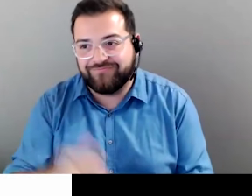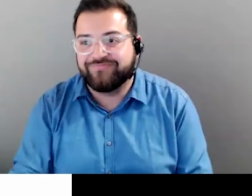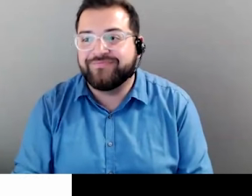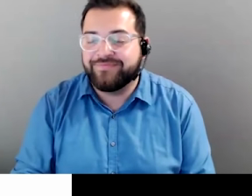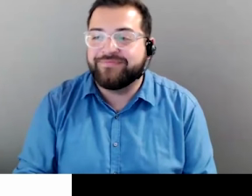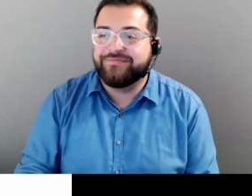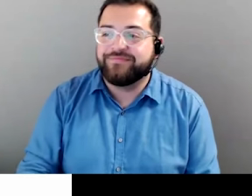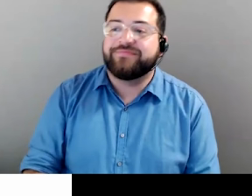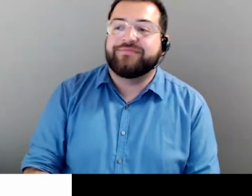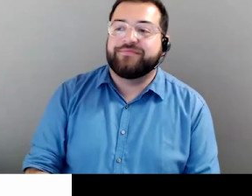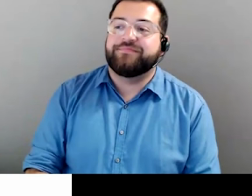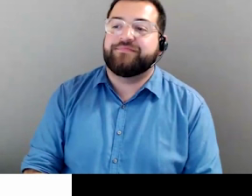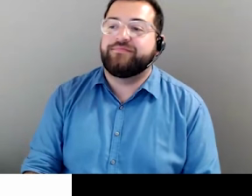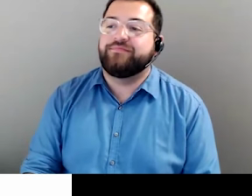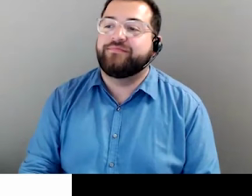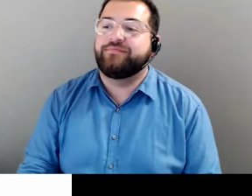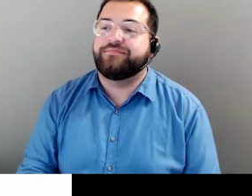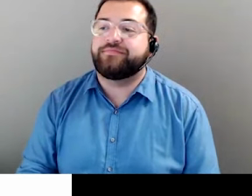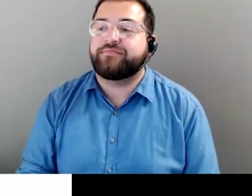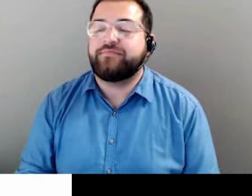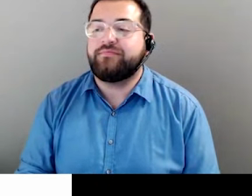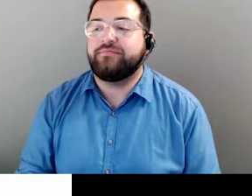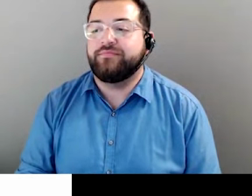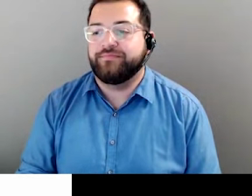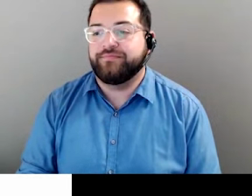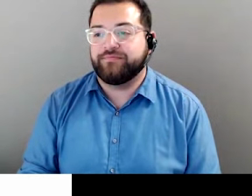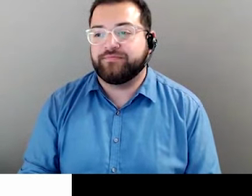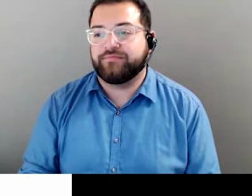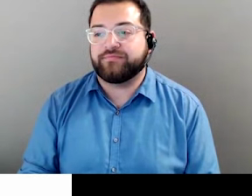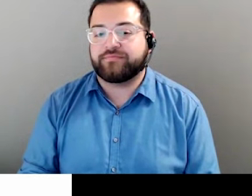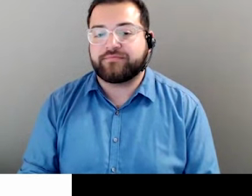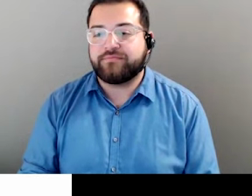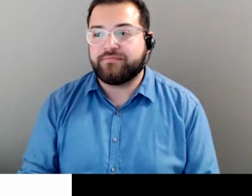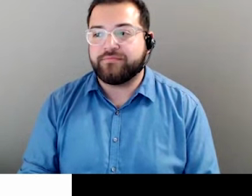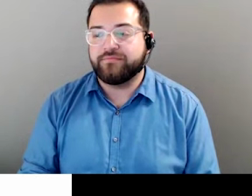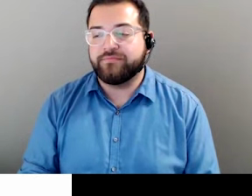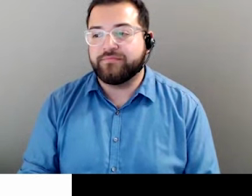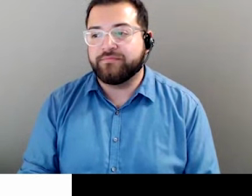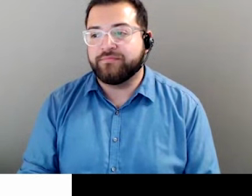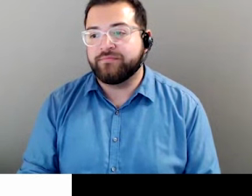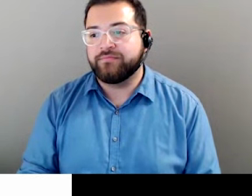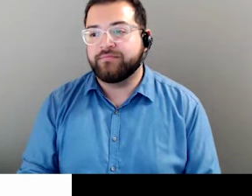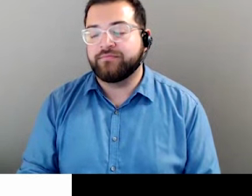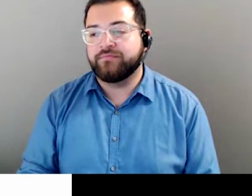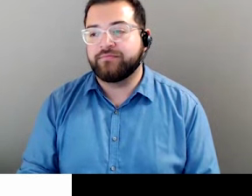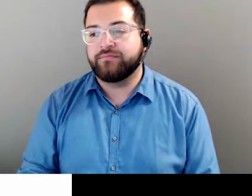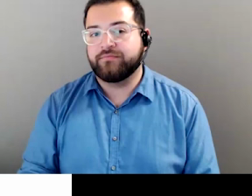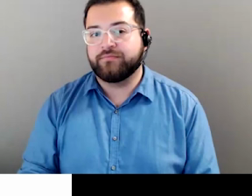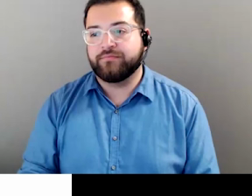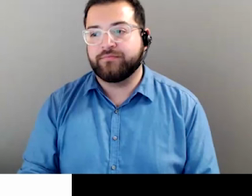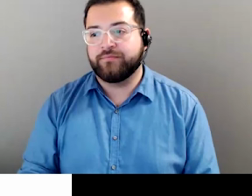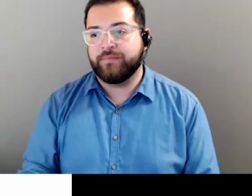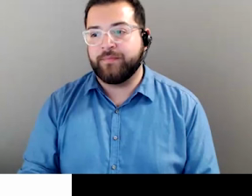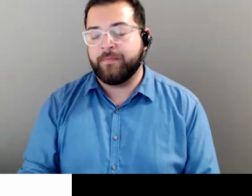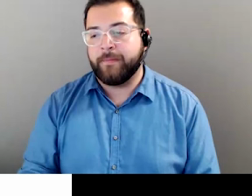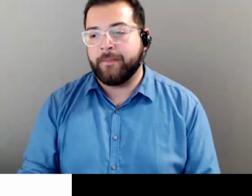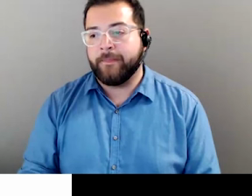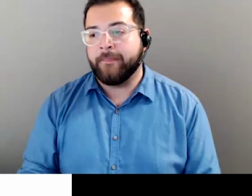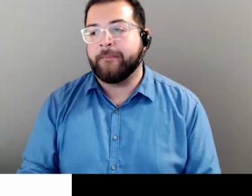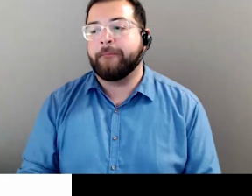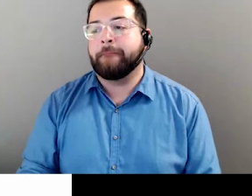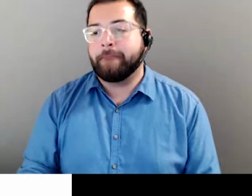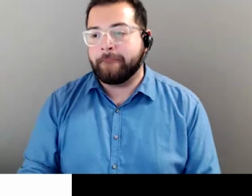coworker informs you that they are going through a messy divorce, and your coworker mentions that his ex-wife has been following him around town and showing up